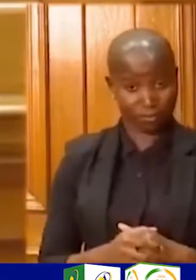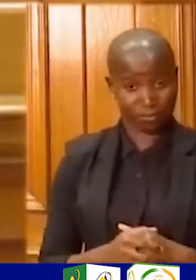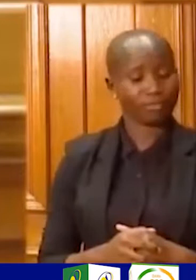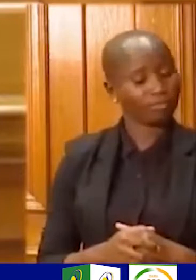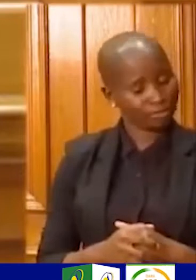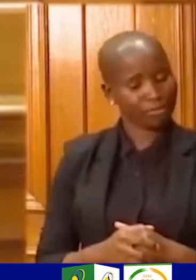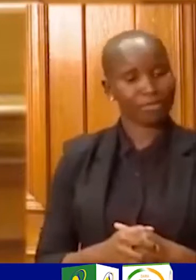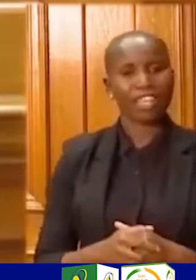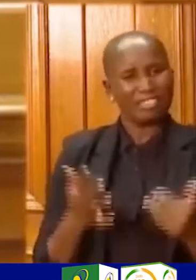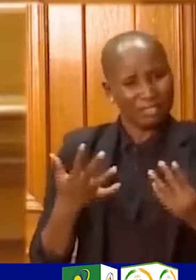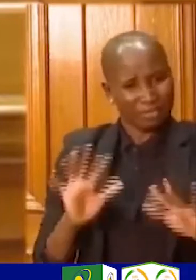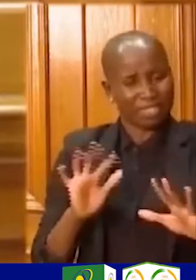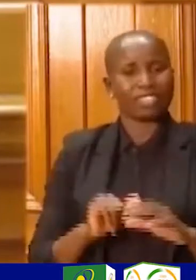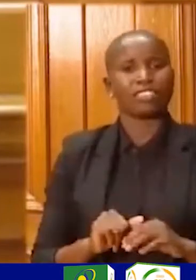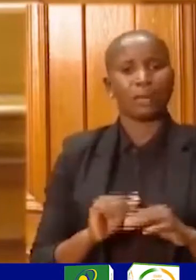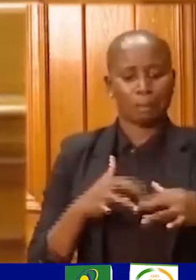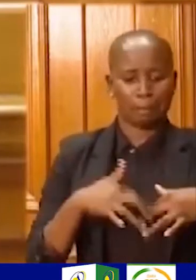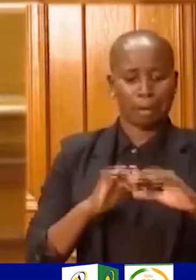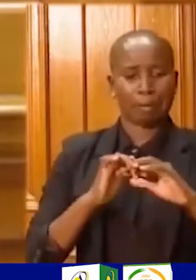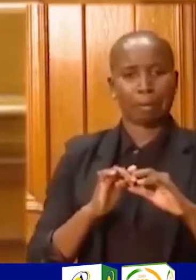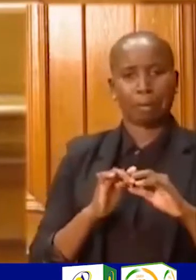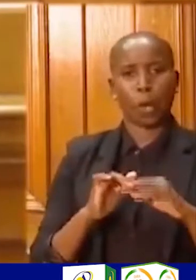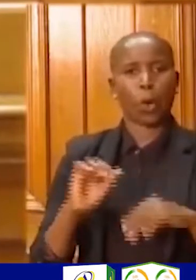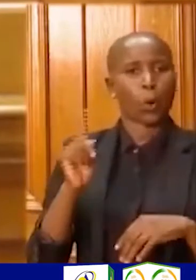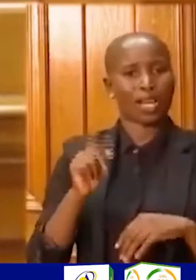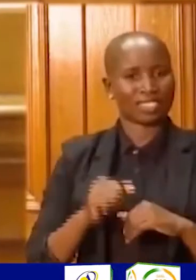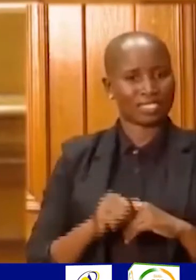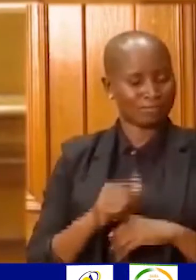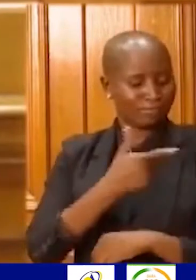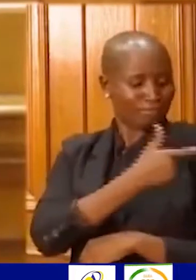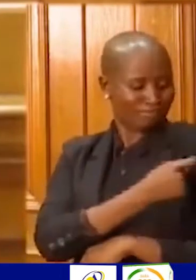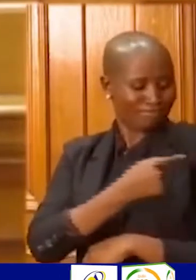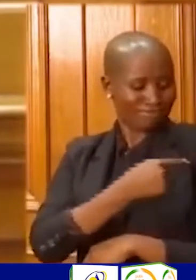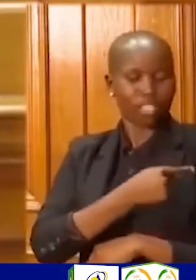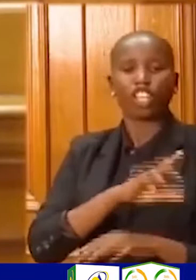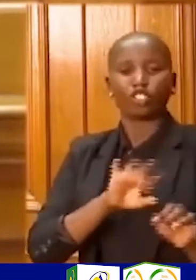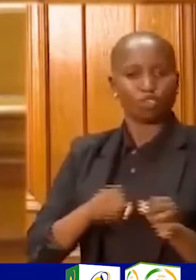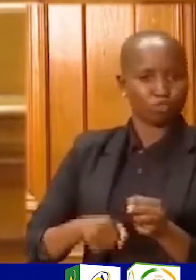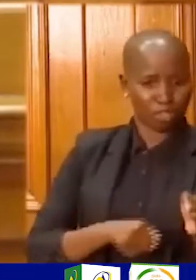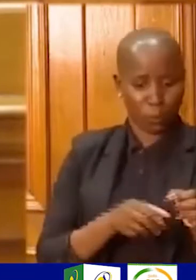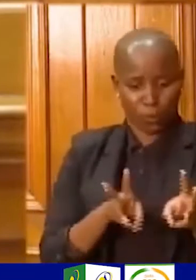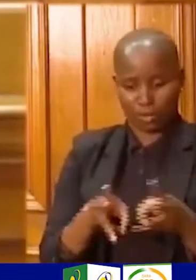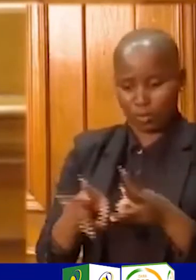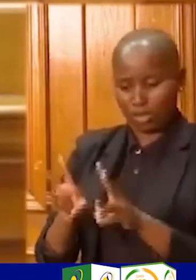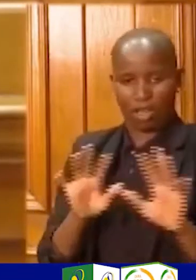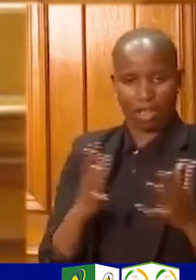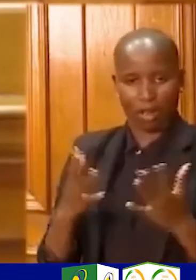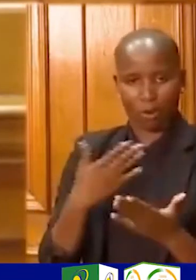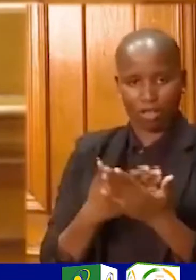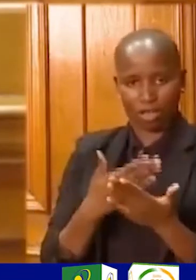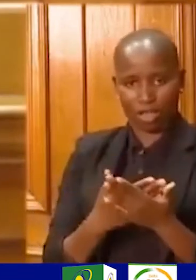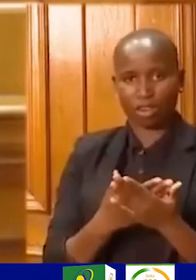put in place a comprehensive vaccination strategy to reach all parts of the